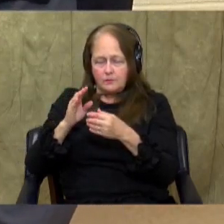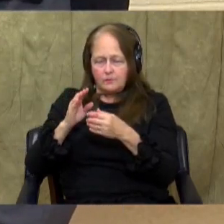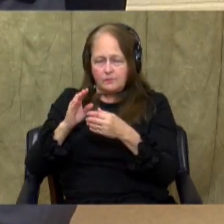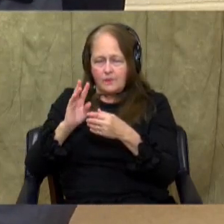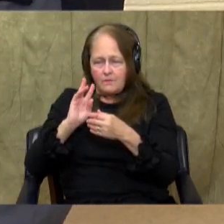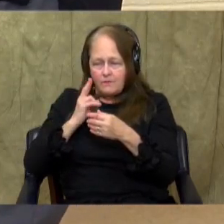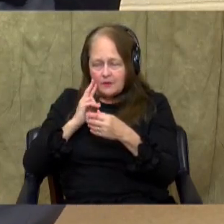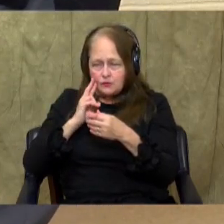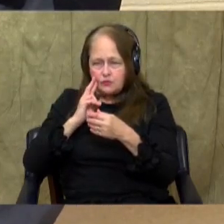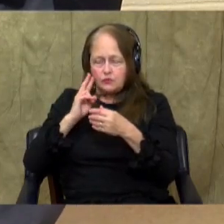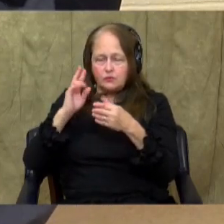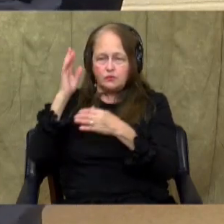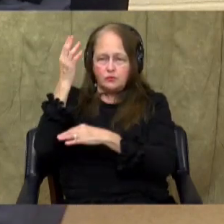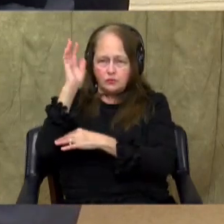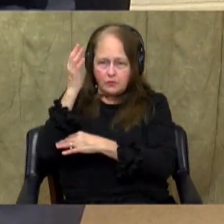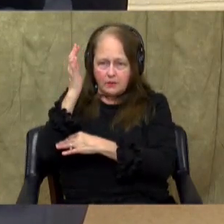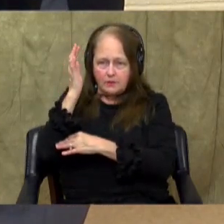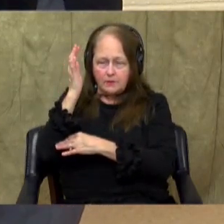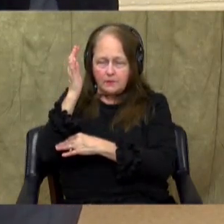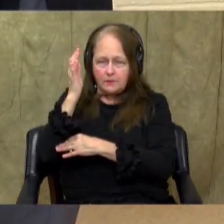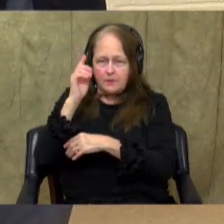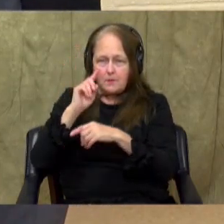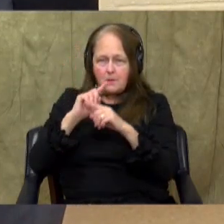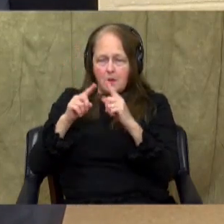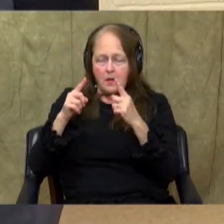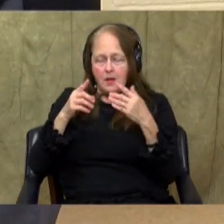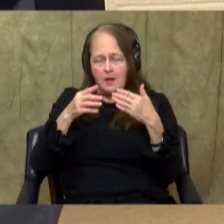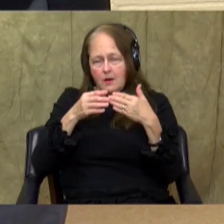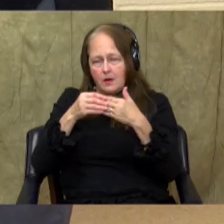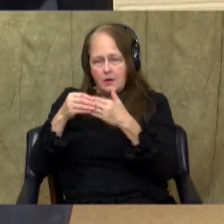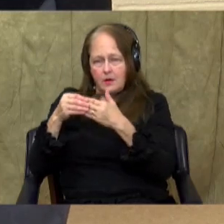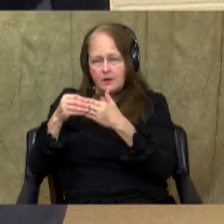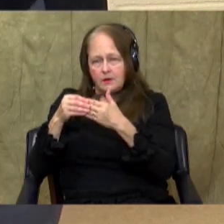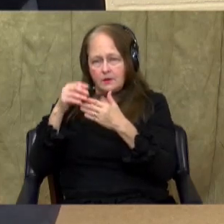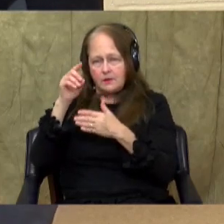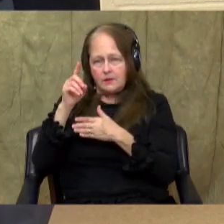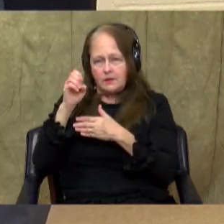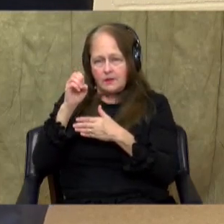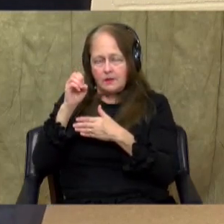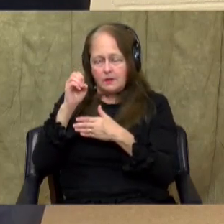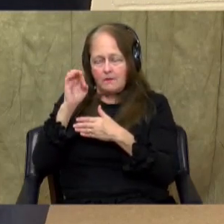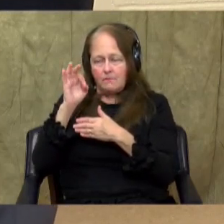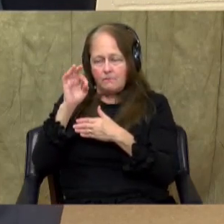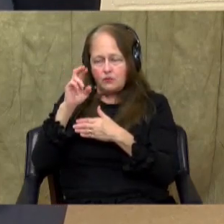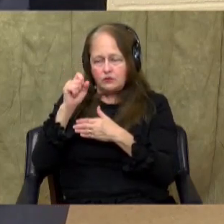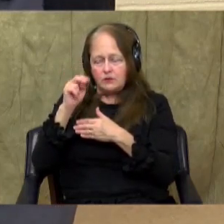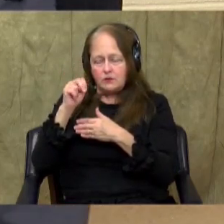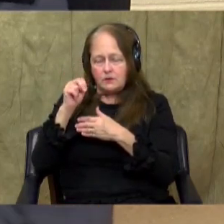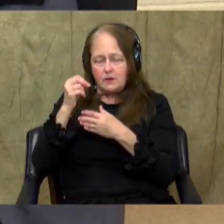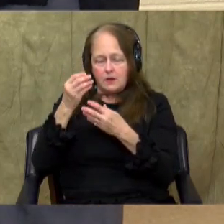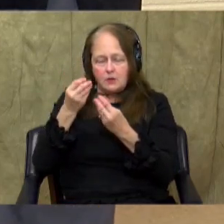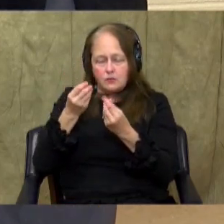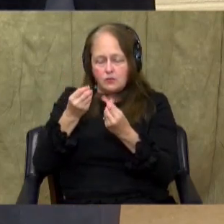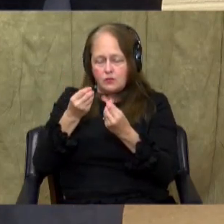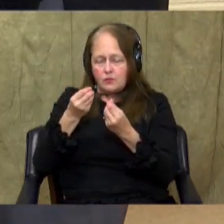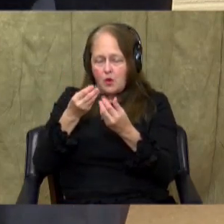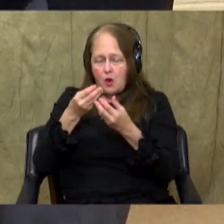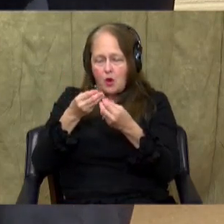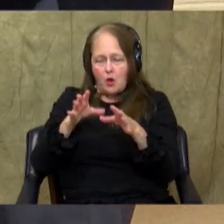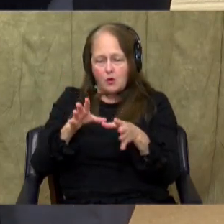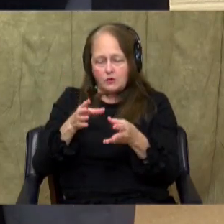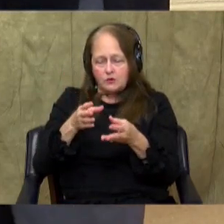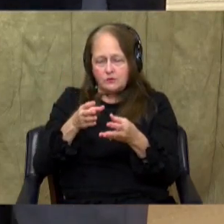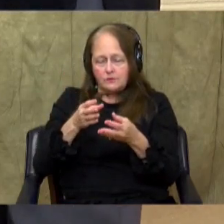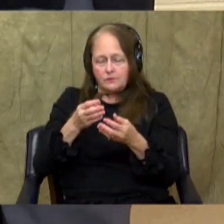then burning them. Unfortunately, what that leads to is deforestation, soil erosion, nutrient loss, and other things